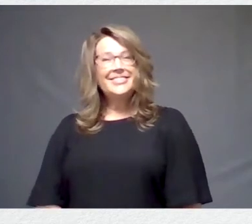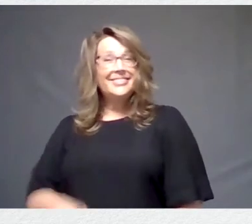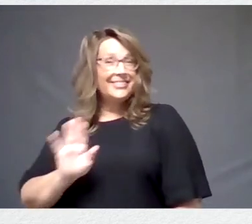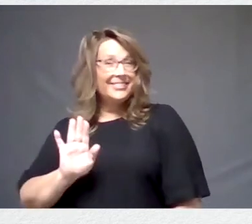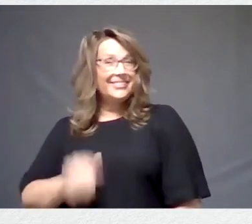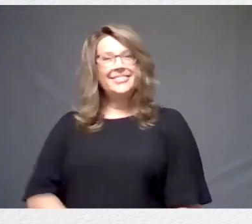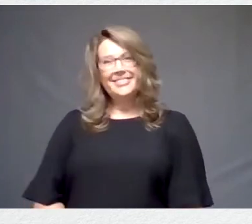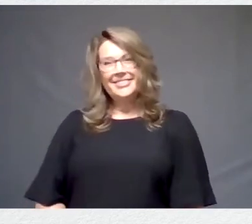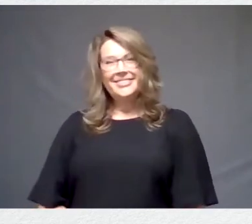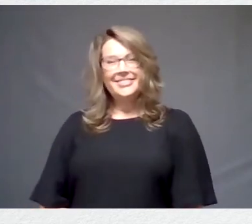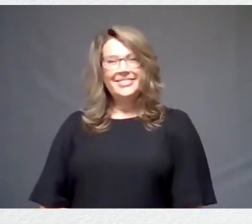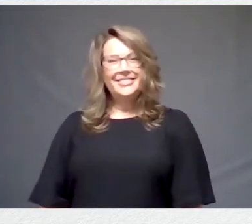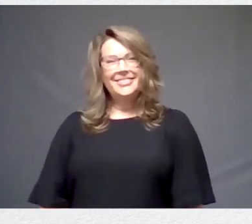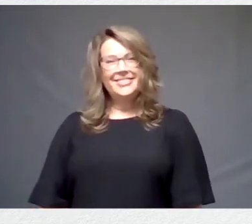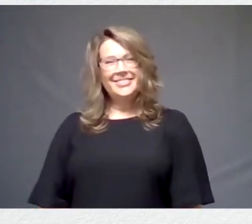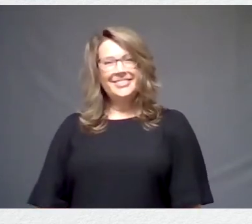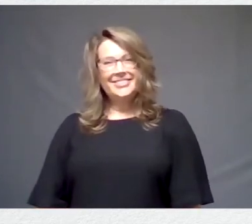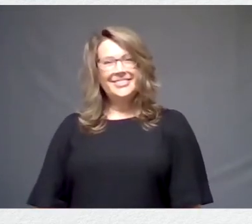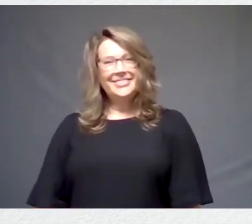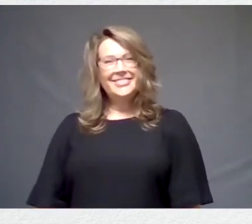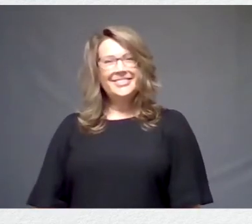la interpretación en lenguaje de señas americano.